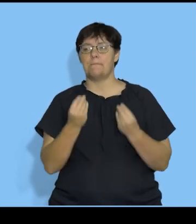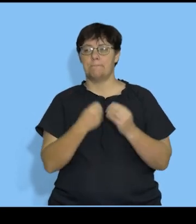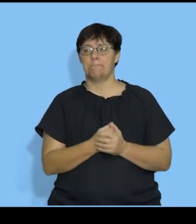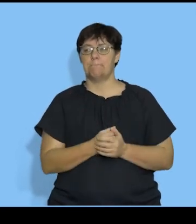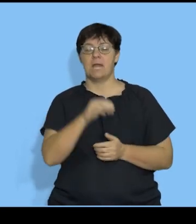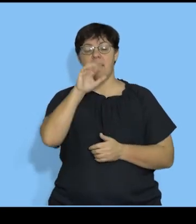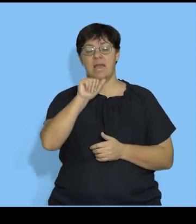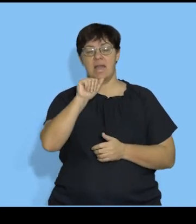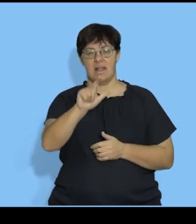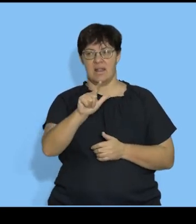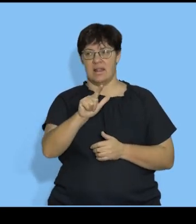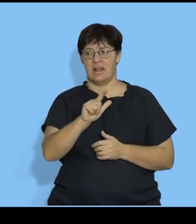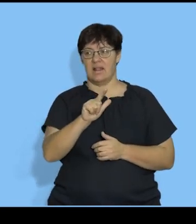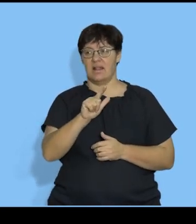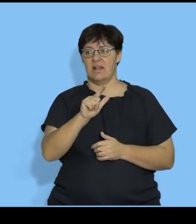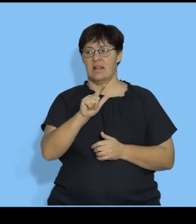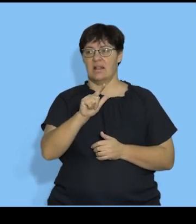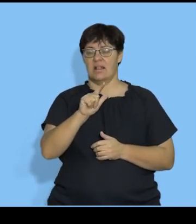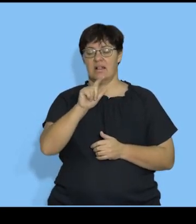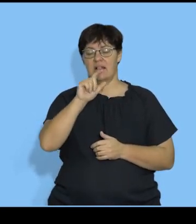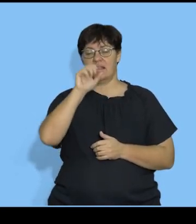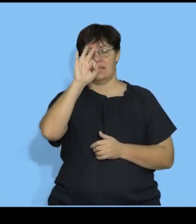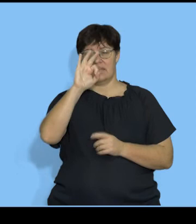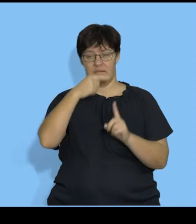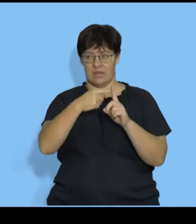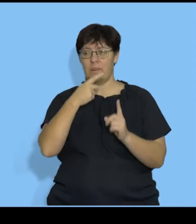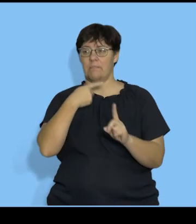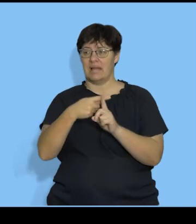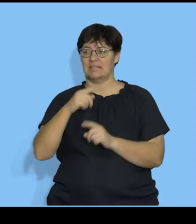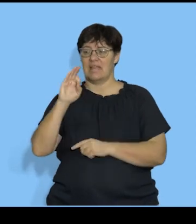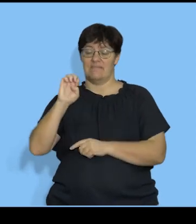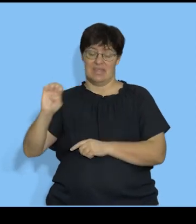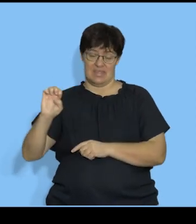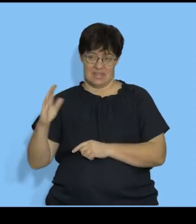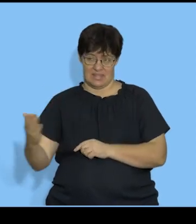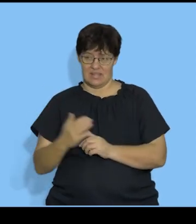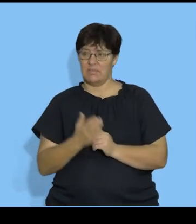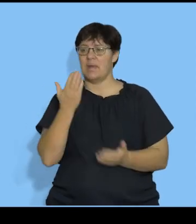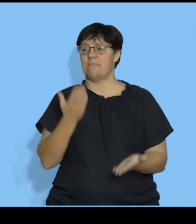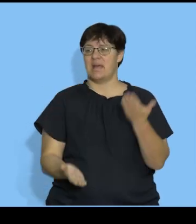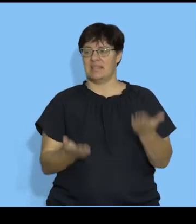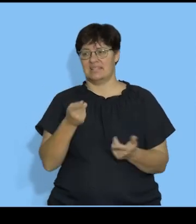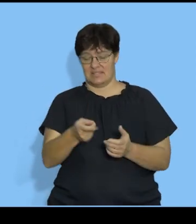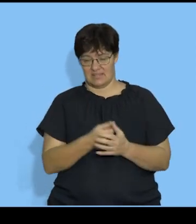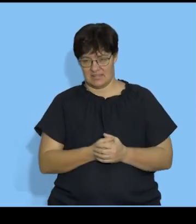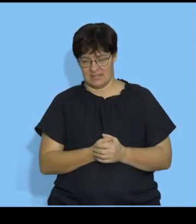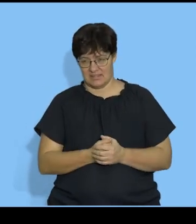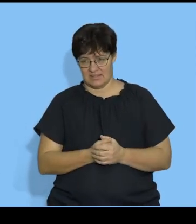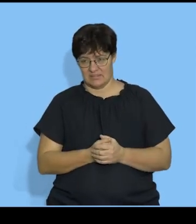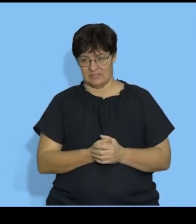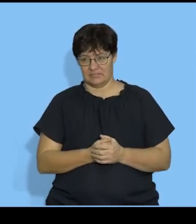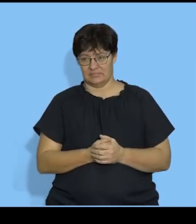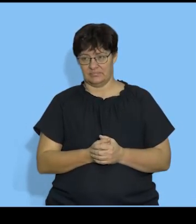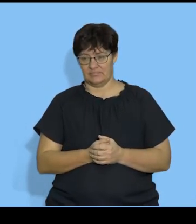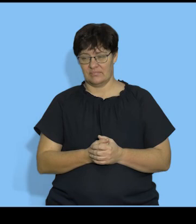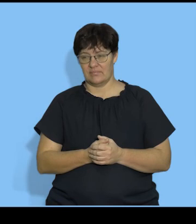Aluminium ions, okay, plus ion. So this is the balanced equation of reaction. Okay. We